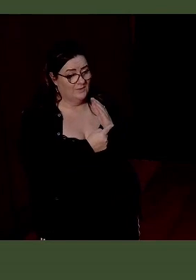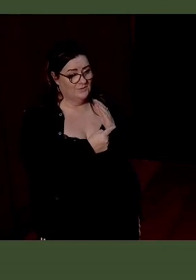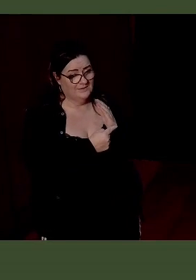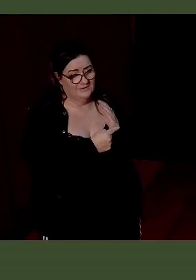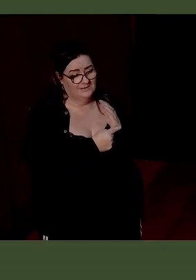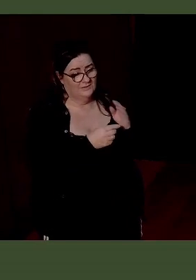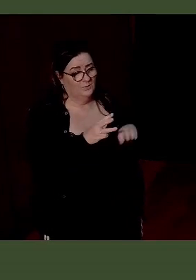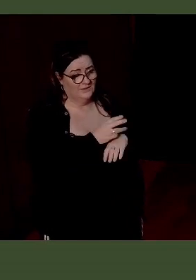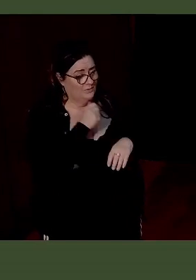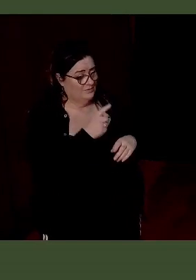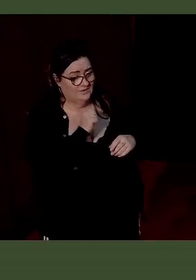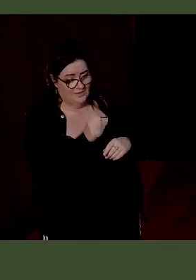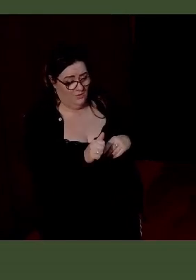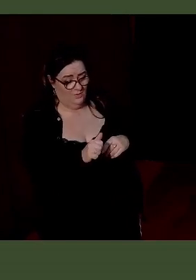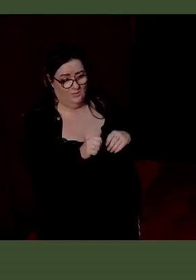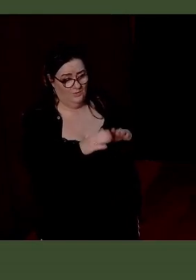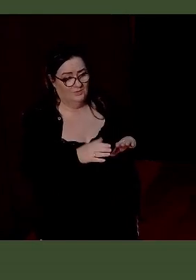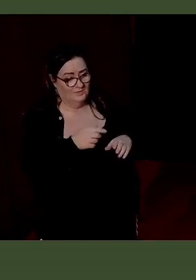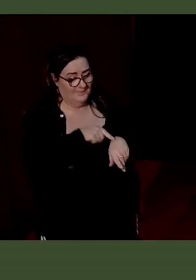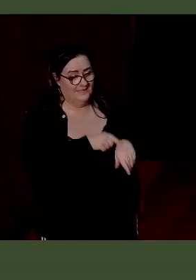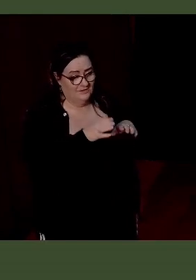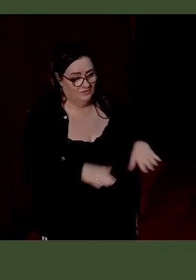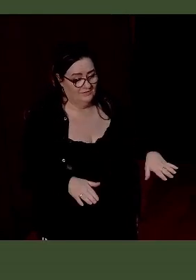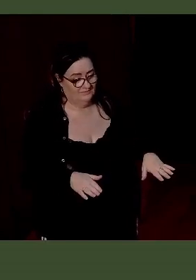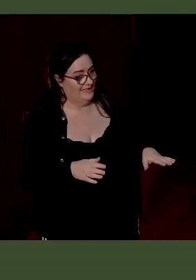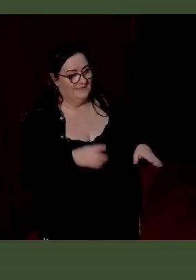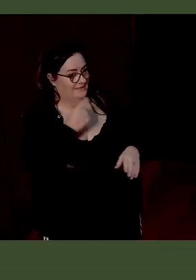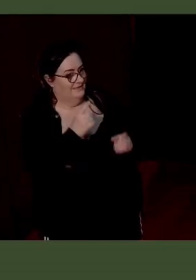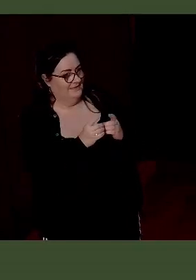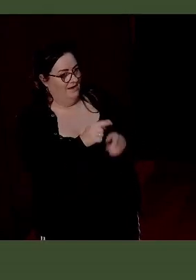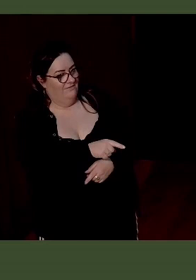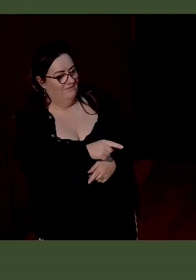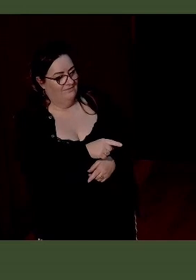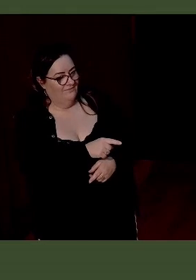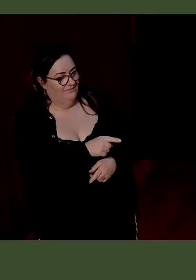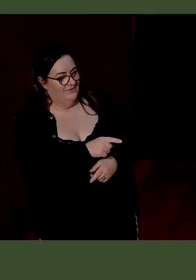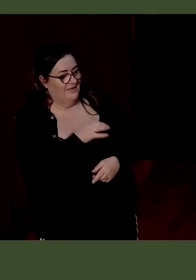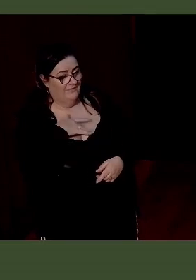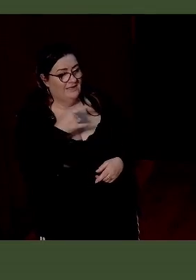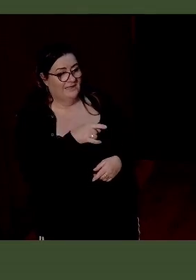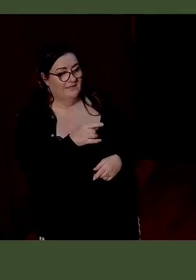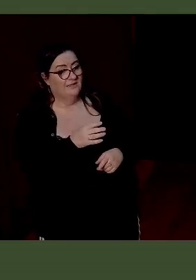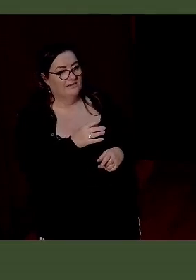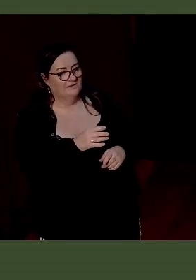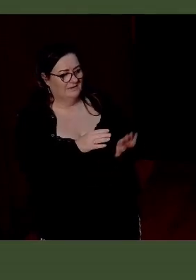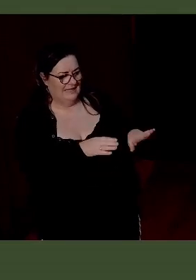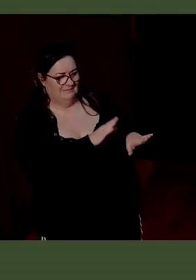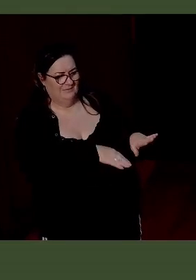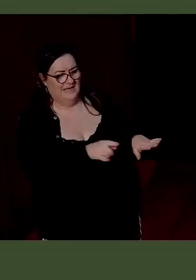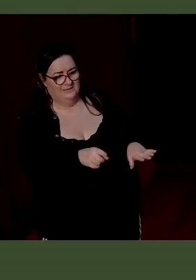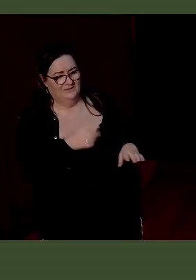dependent children who were in home assistance were the most deserving. They suggested that they shouldn't have to line up with these other less